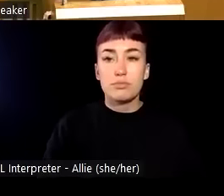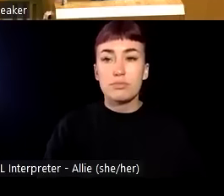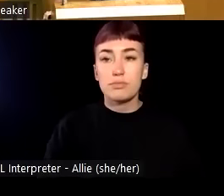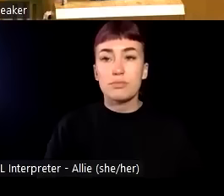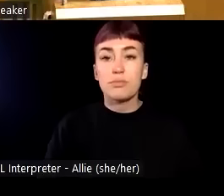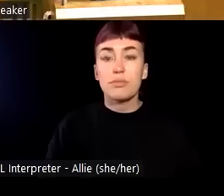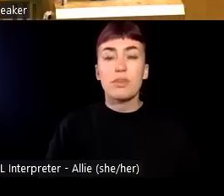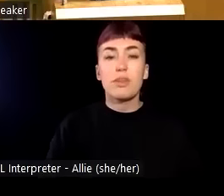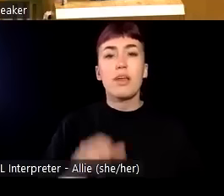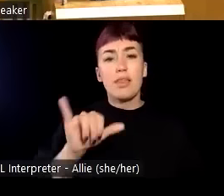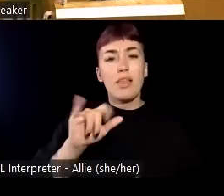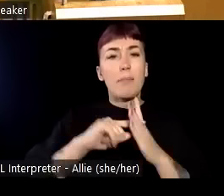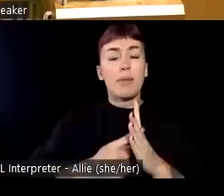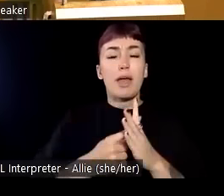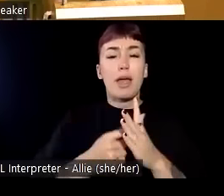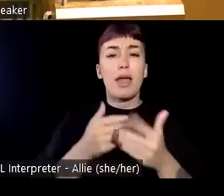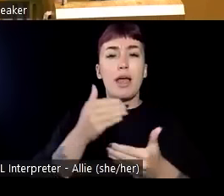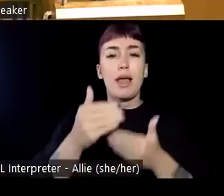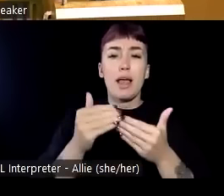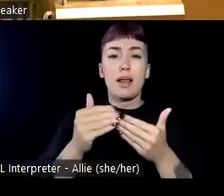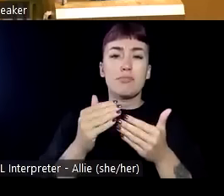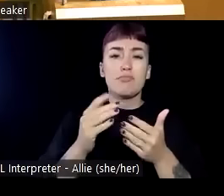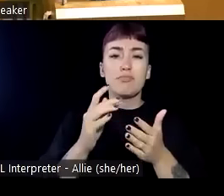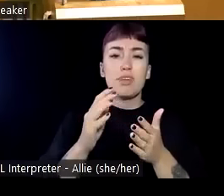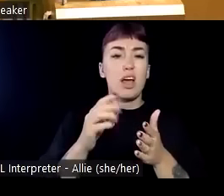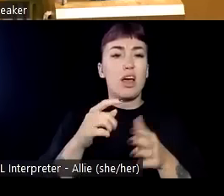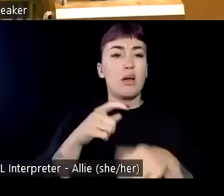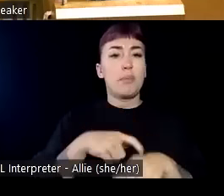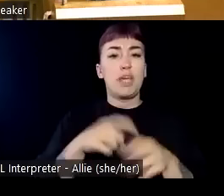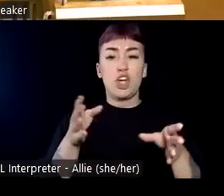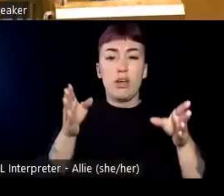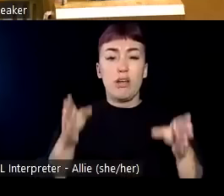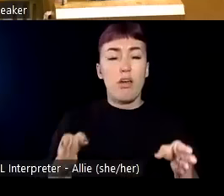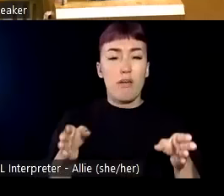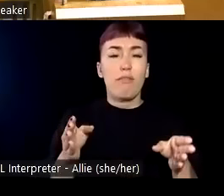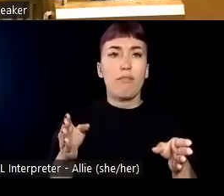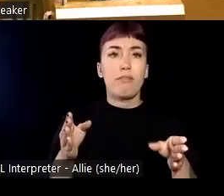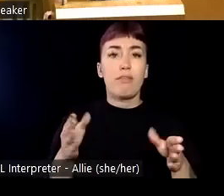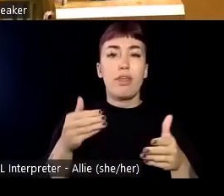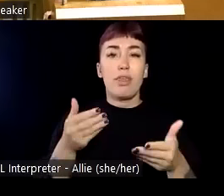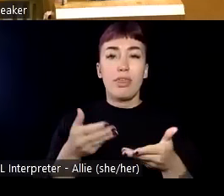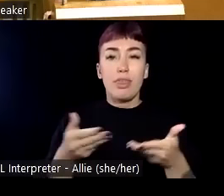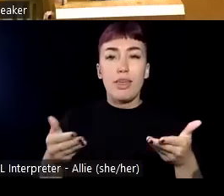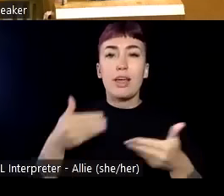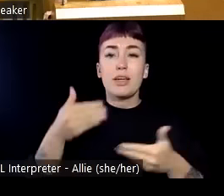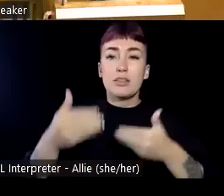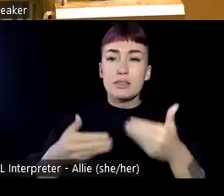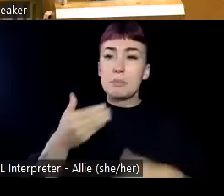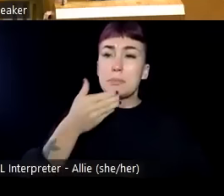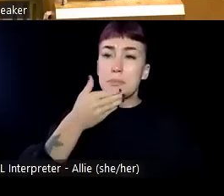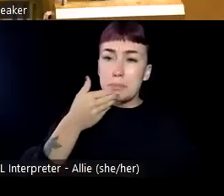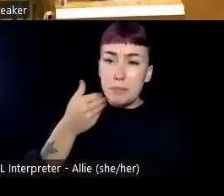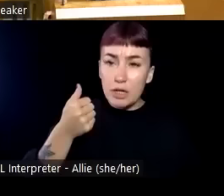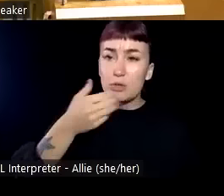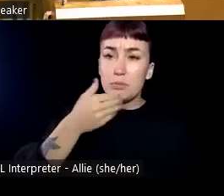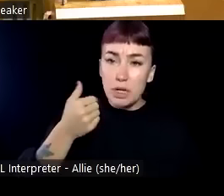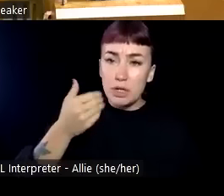And that began a period of sort of things gradually have gotten better and better.